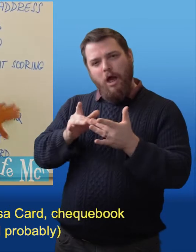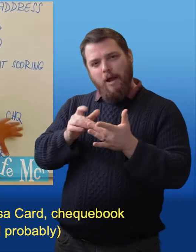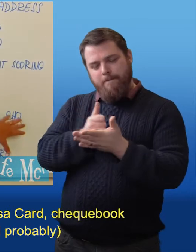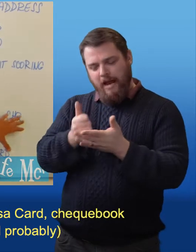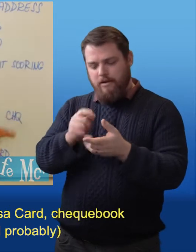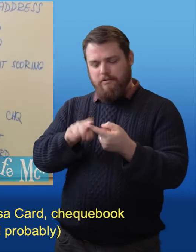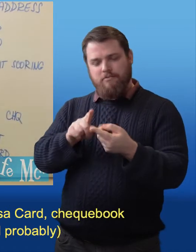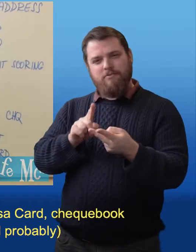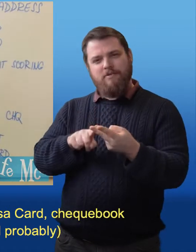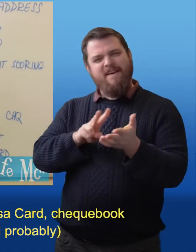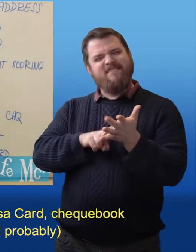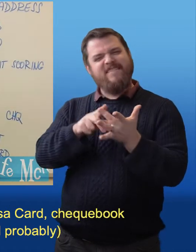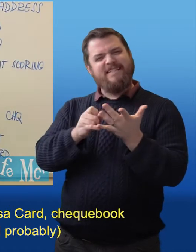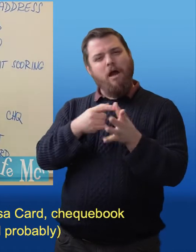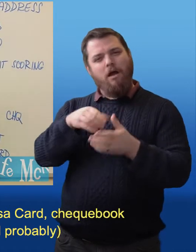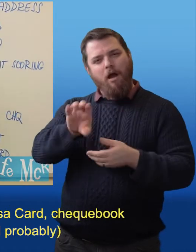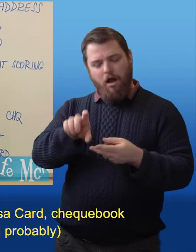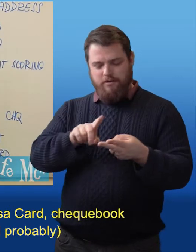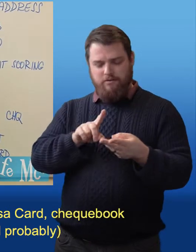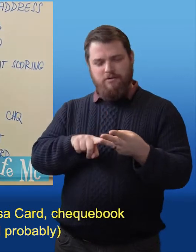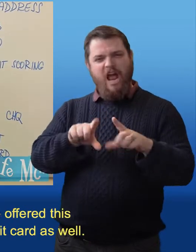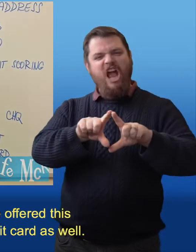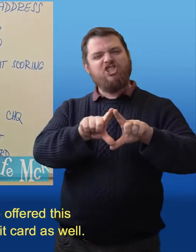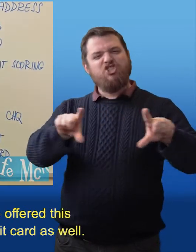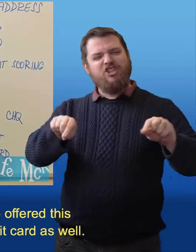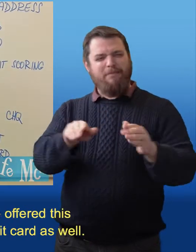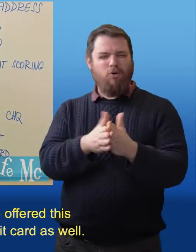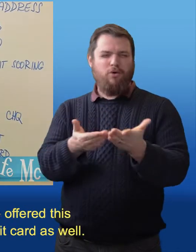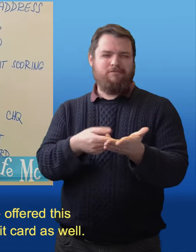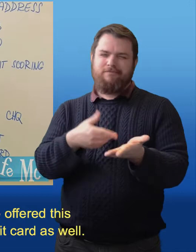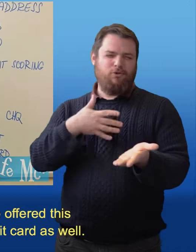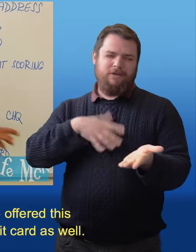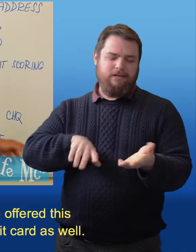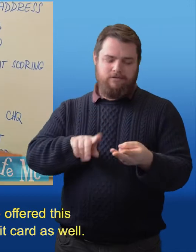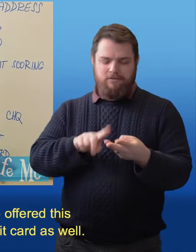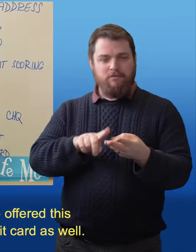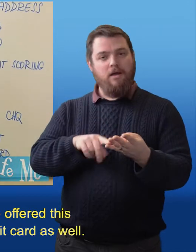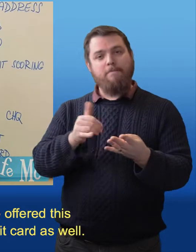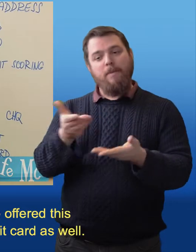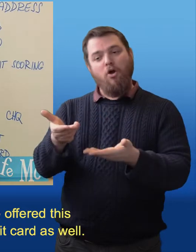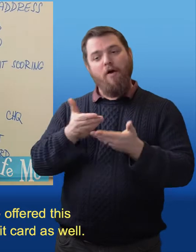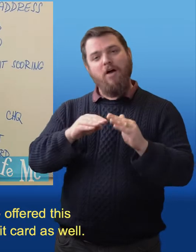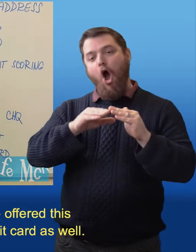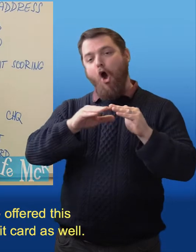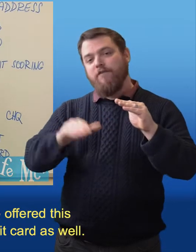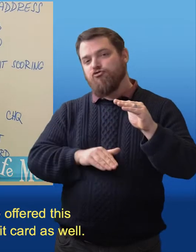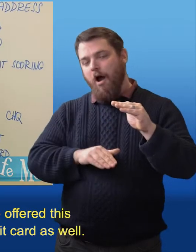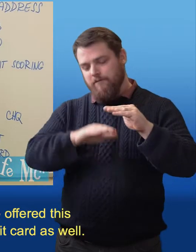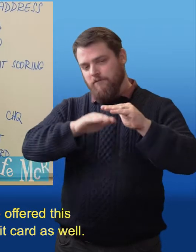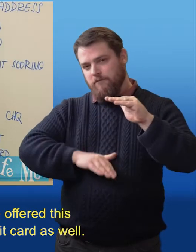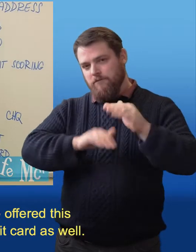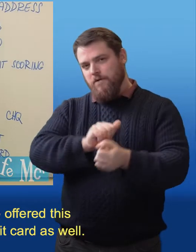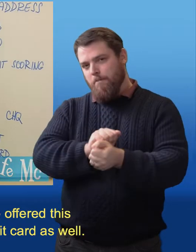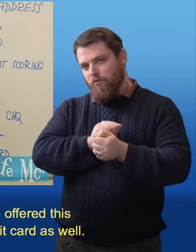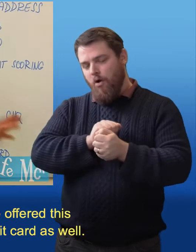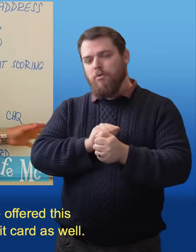card, checkbook, which you won't need probably, and some of you will be offered this overdraft facility